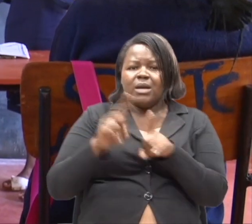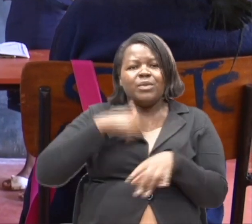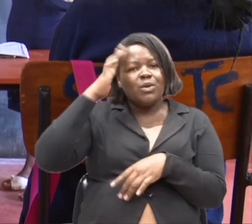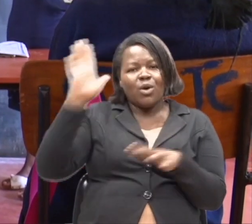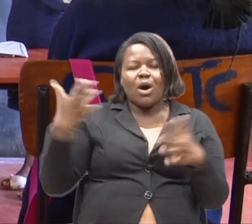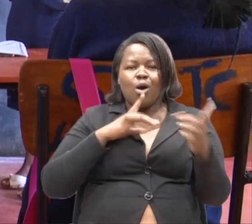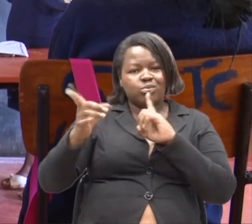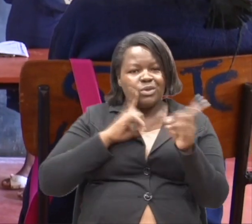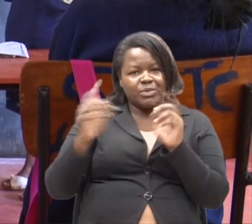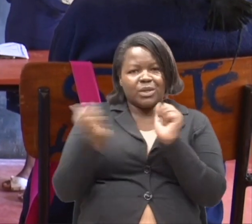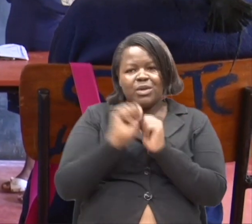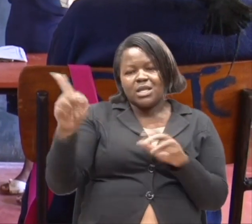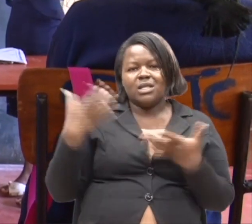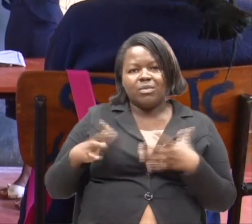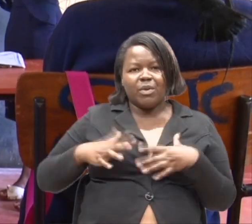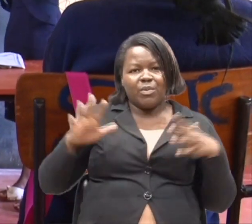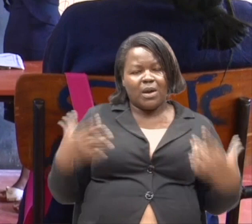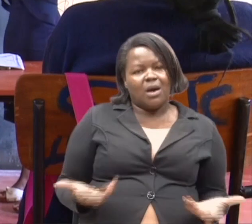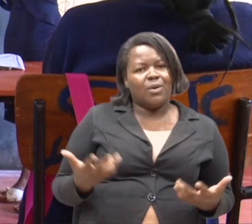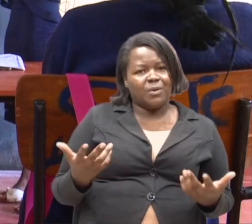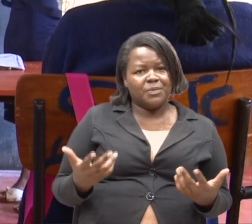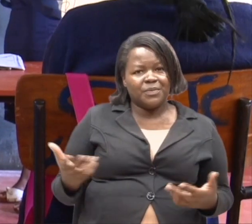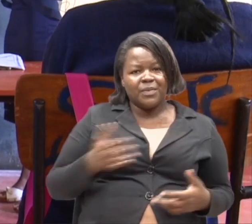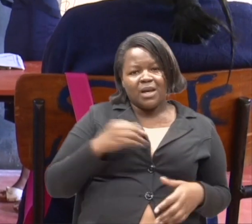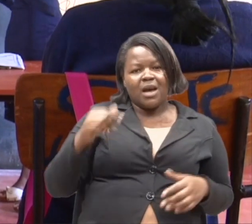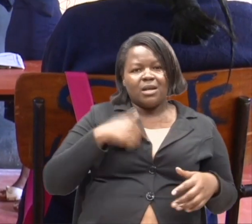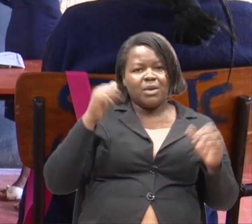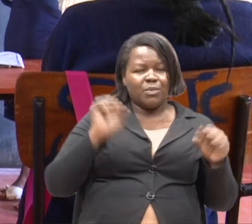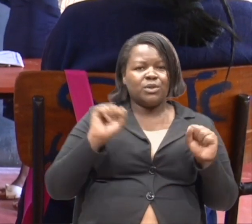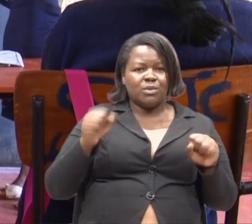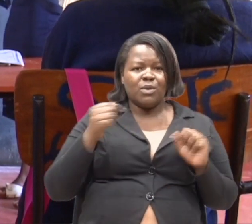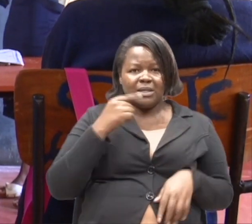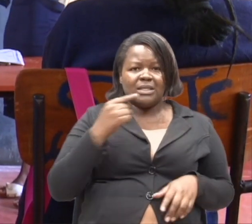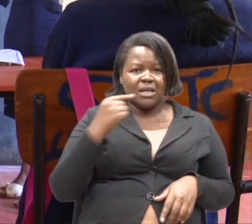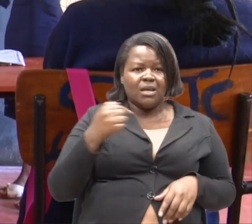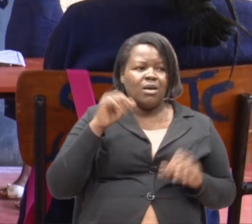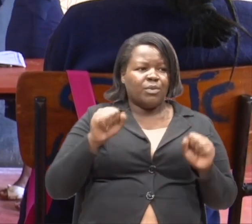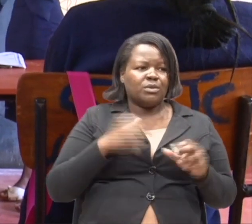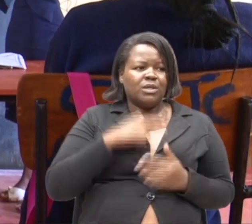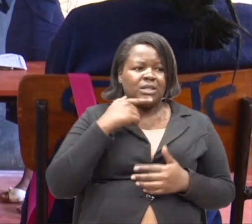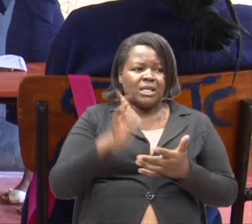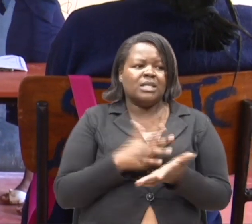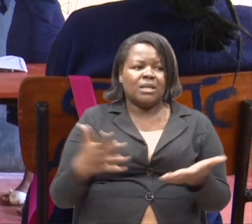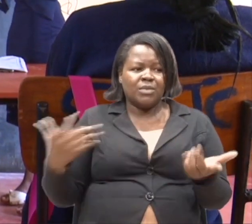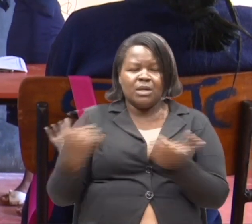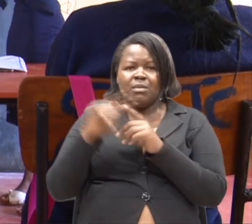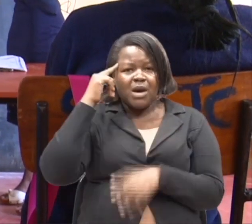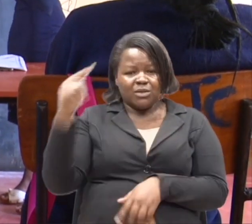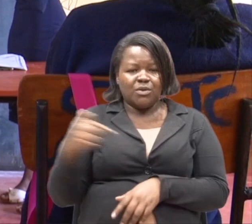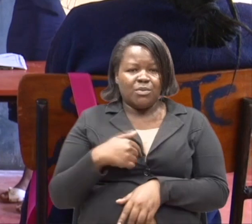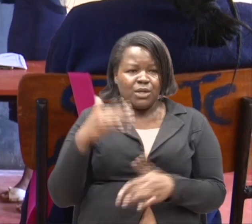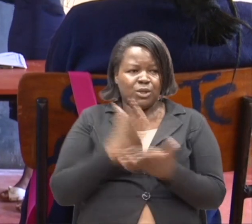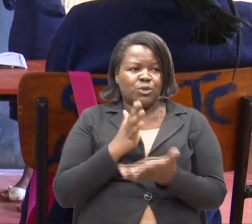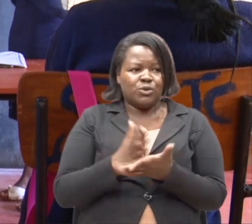know how to speak with these people? I was someone... I can... Maybe, for example, she can be able to tell me something, but for me